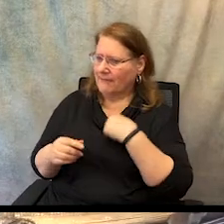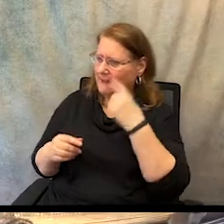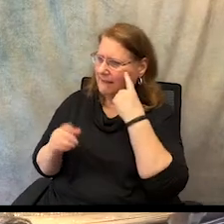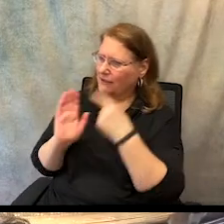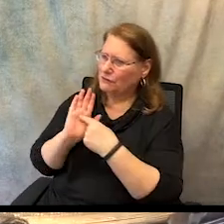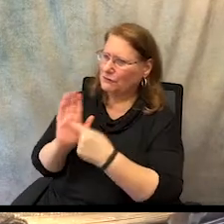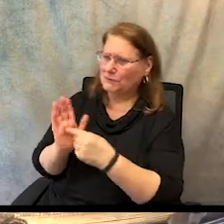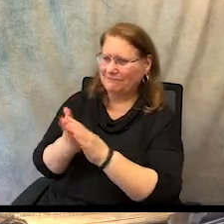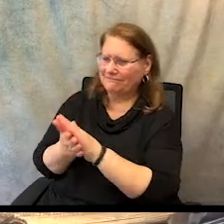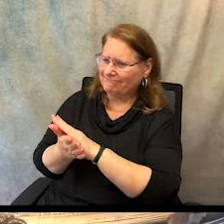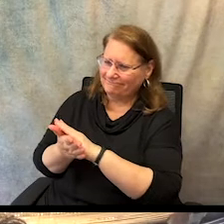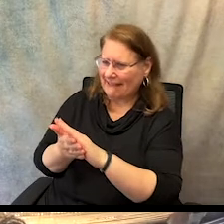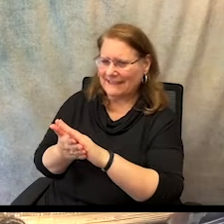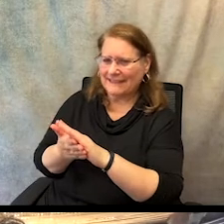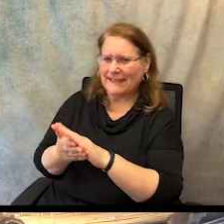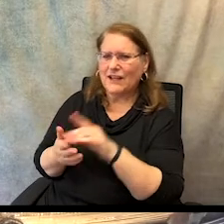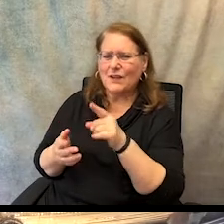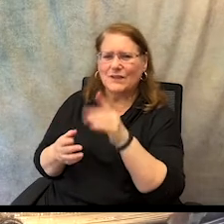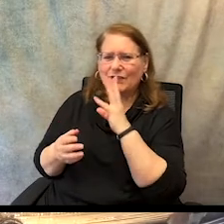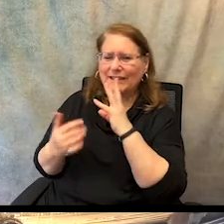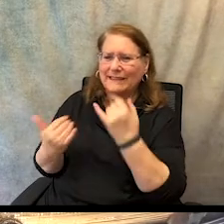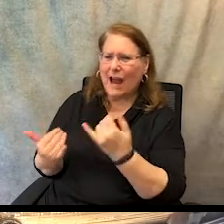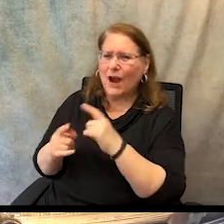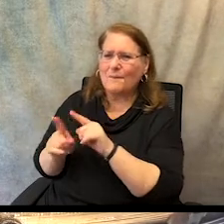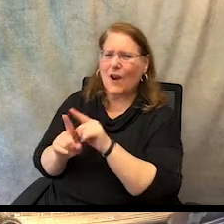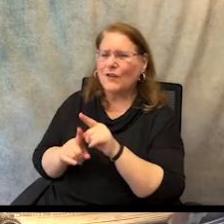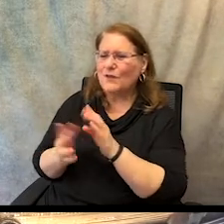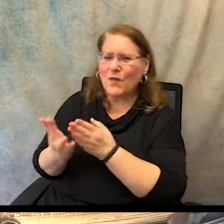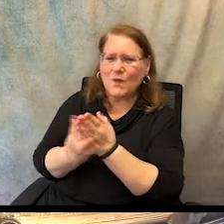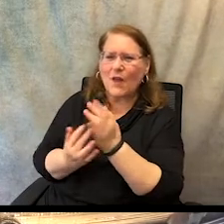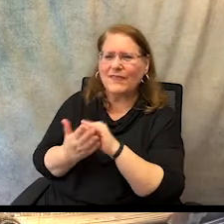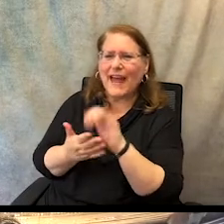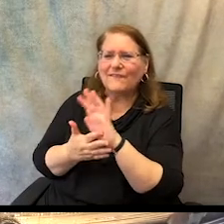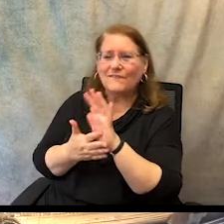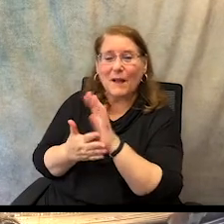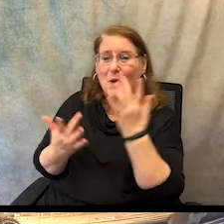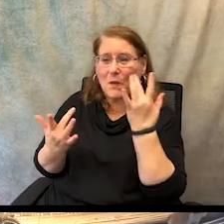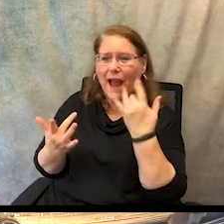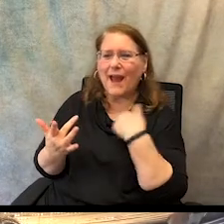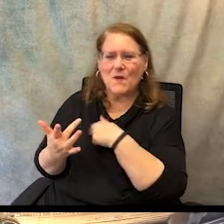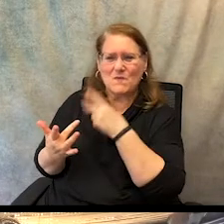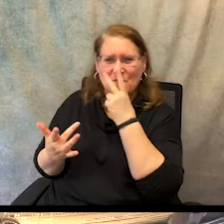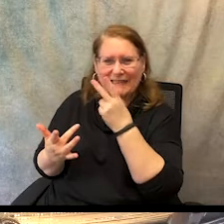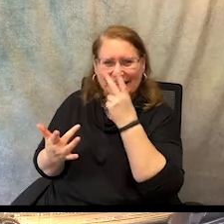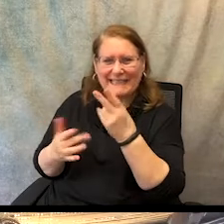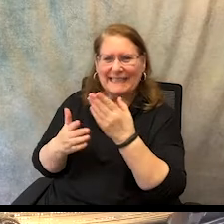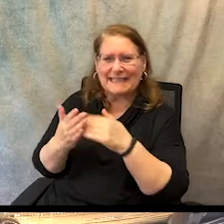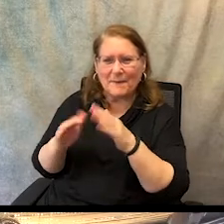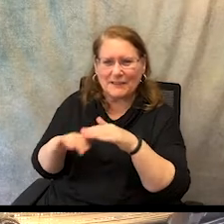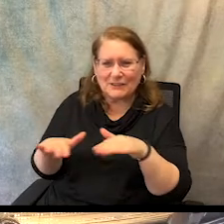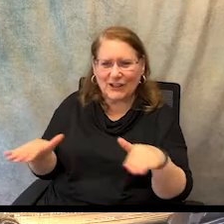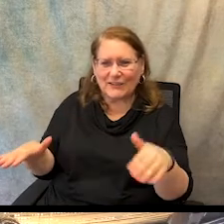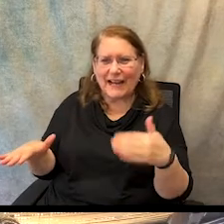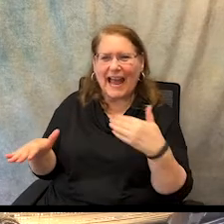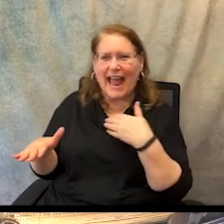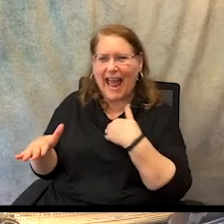I think it shows really nicely, you know, as you're speaking now, but also throughout the film, the fact that we see some of the